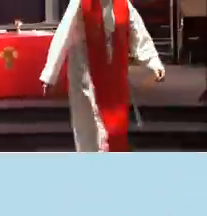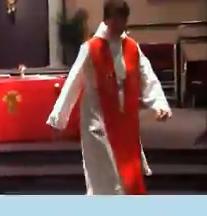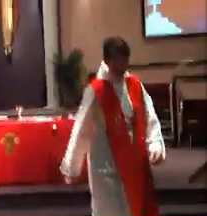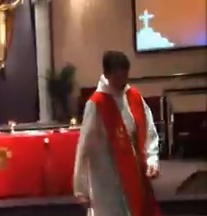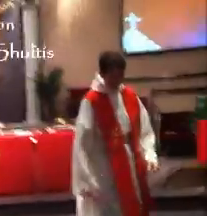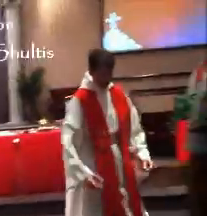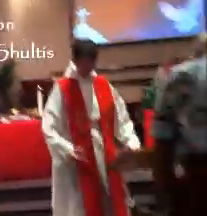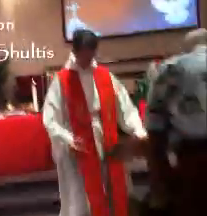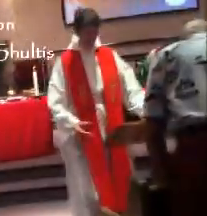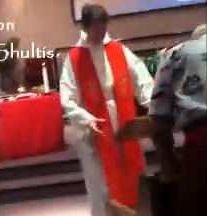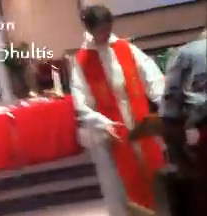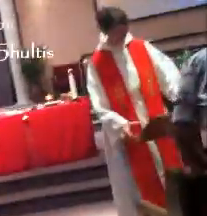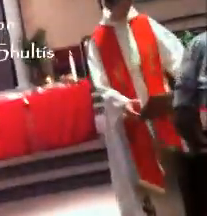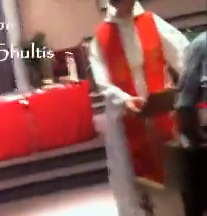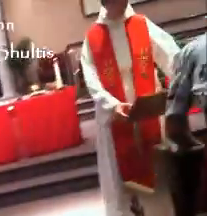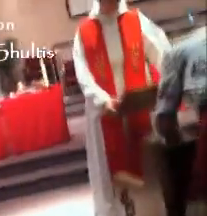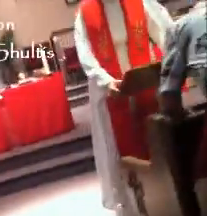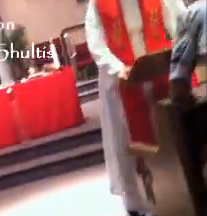Amen. Please be seated.